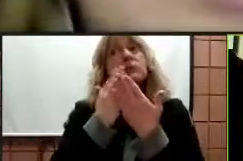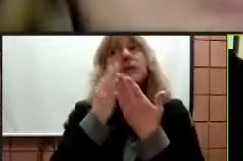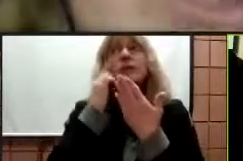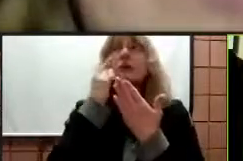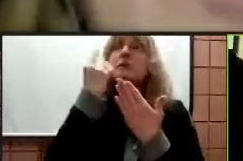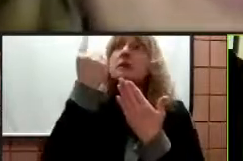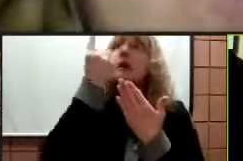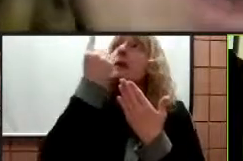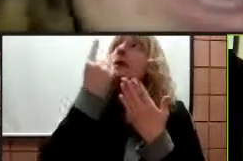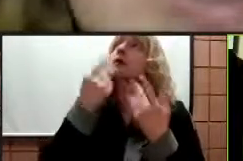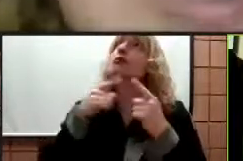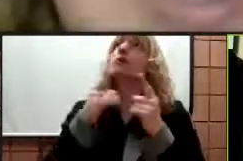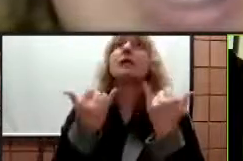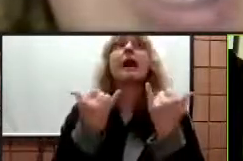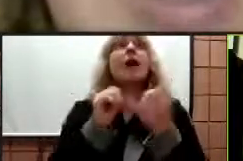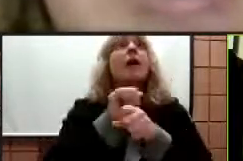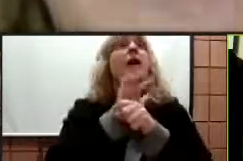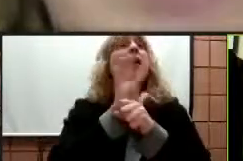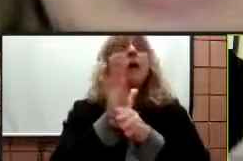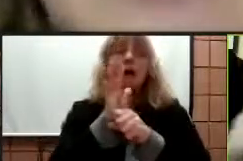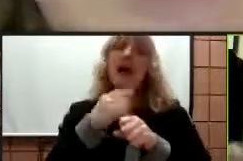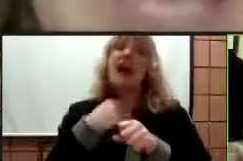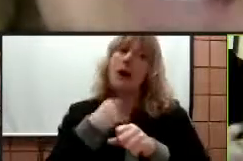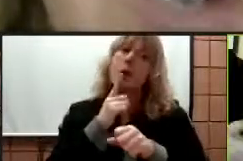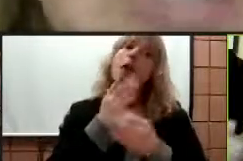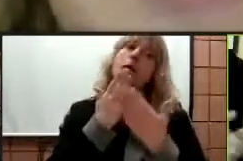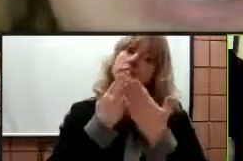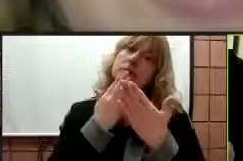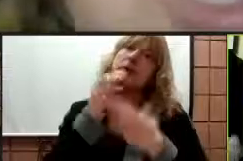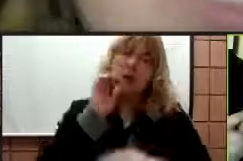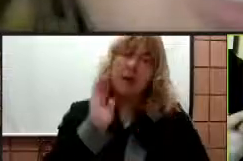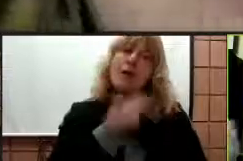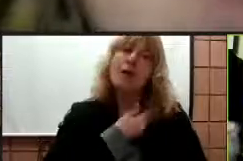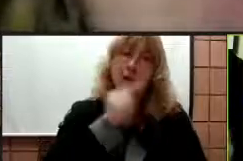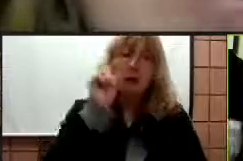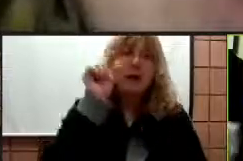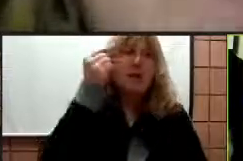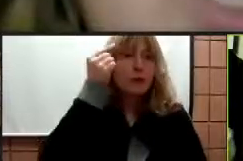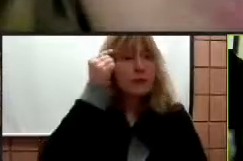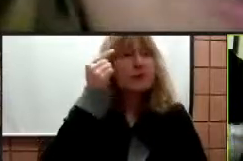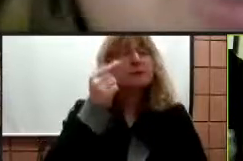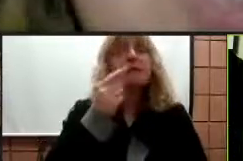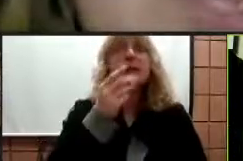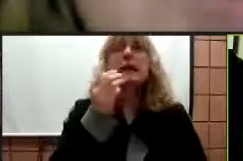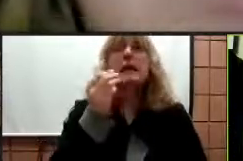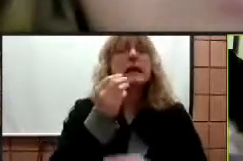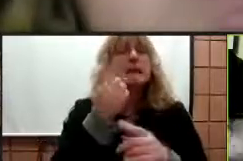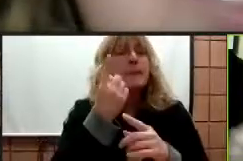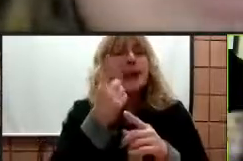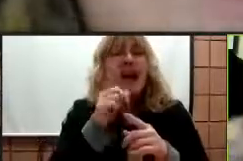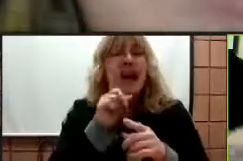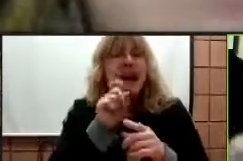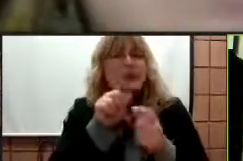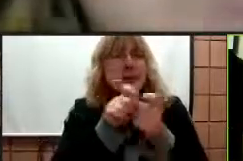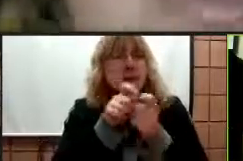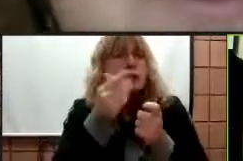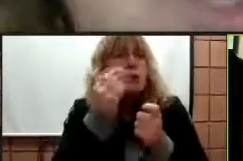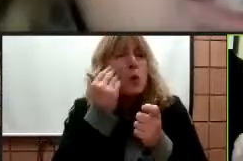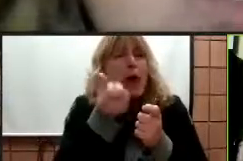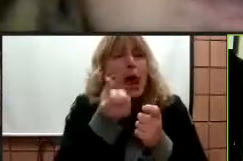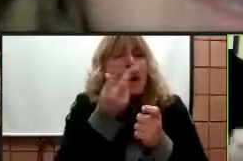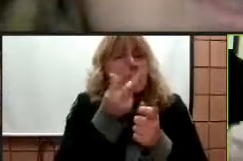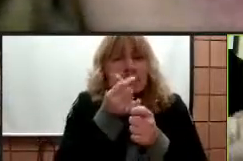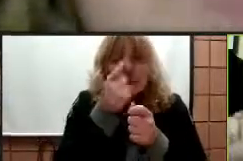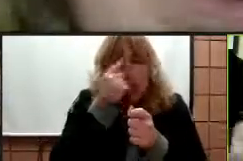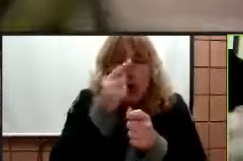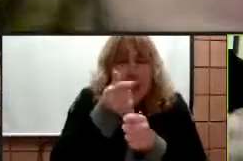actually really grateful for it. Somebody asked very specifically, do you know how much per child, what's in the bill, how